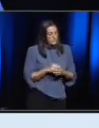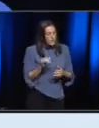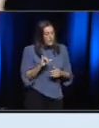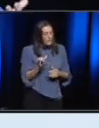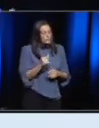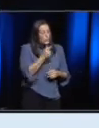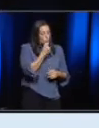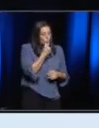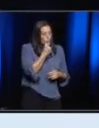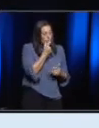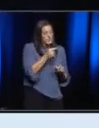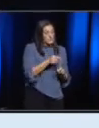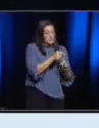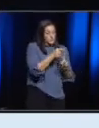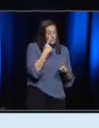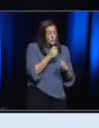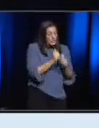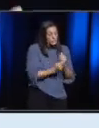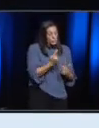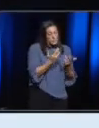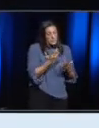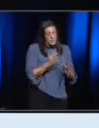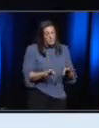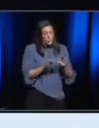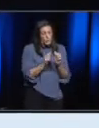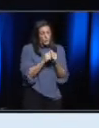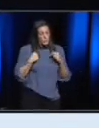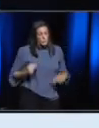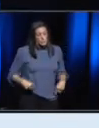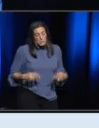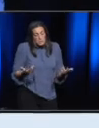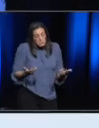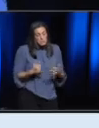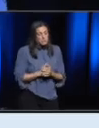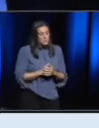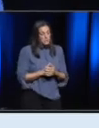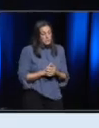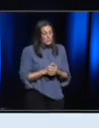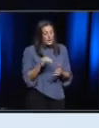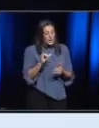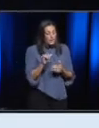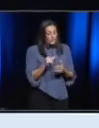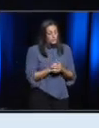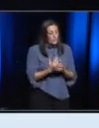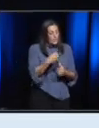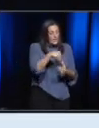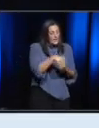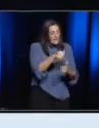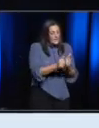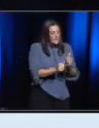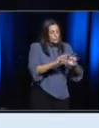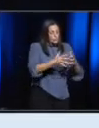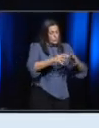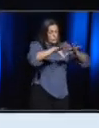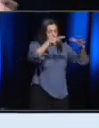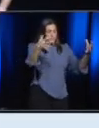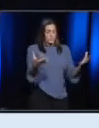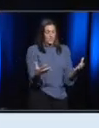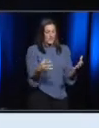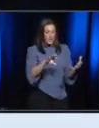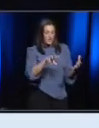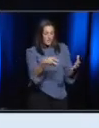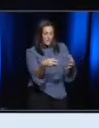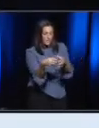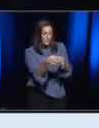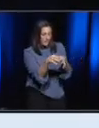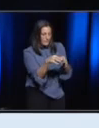important in humans. I don't know if it's anywhere else, in lieu of physical contact. And again, these intergroup alliances. The human model